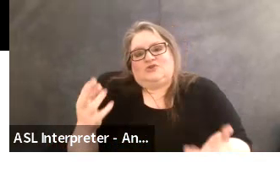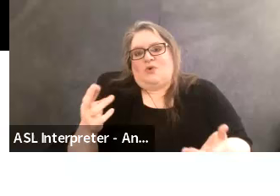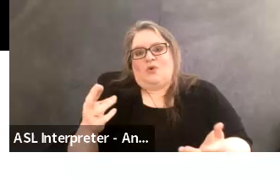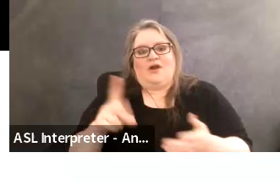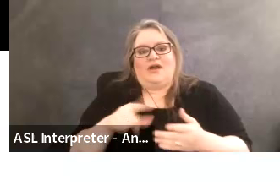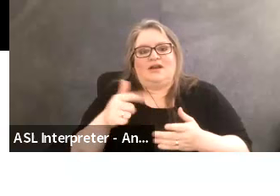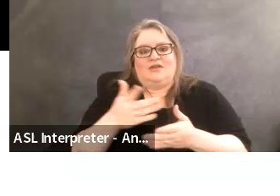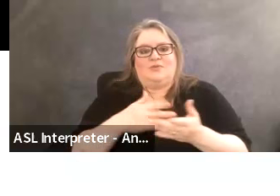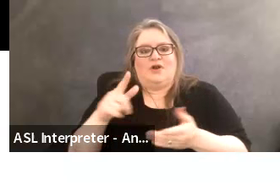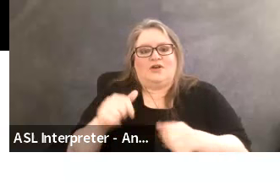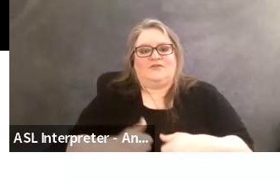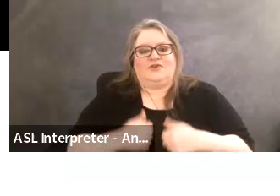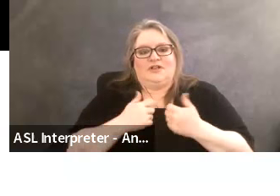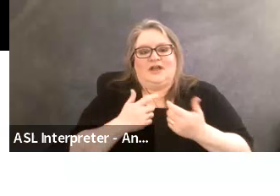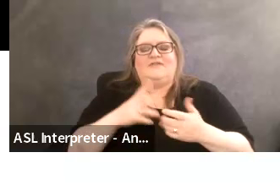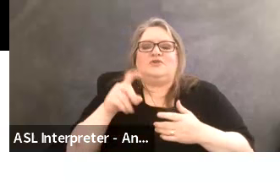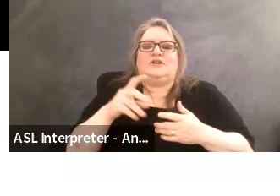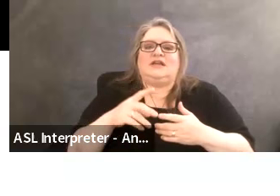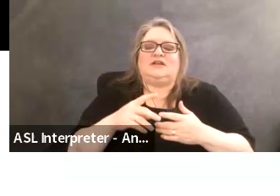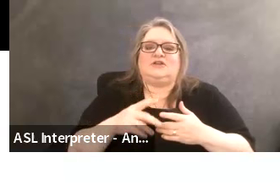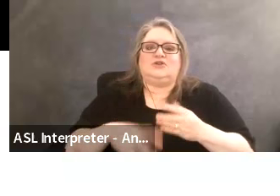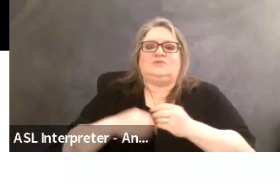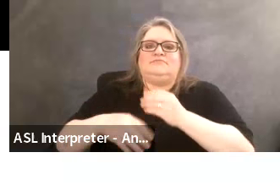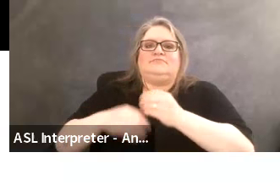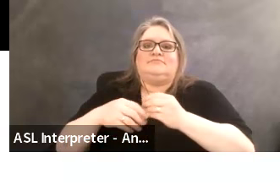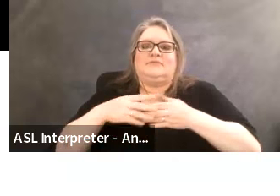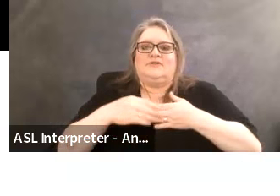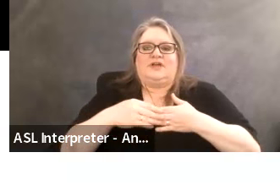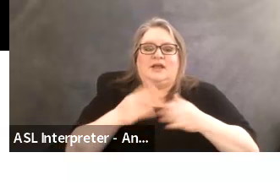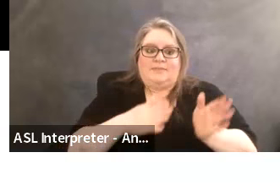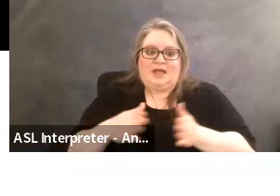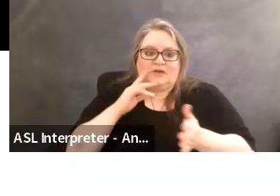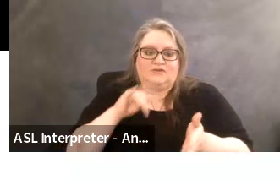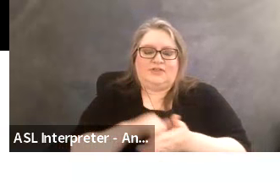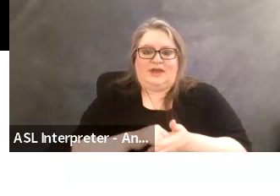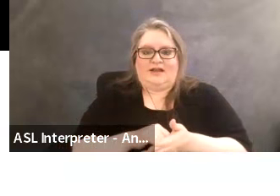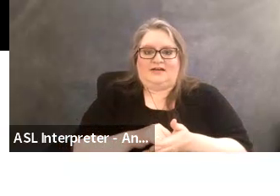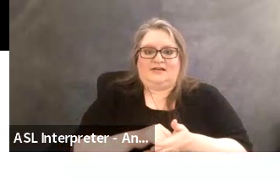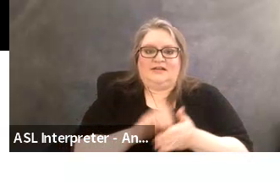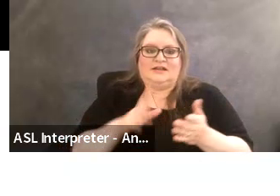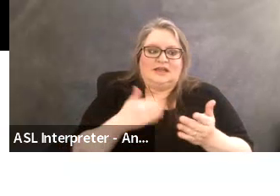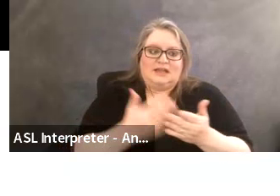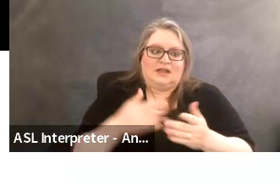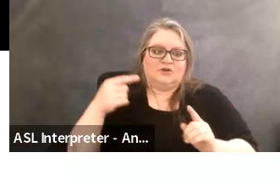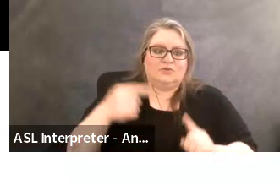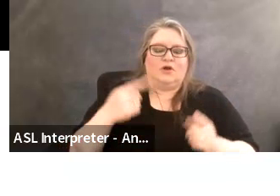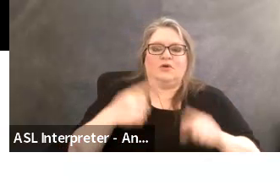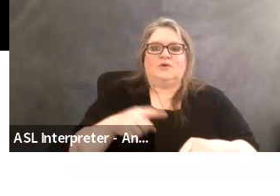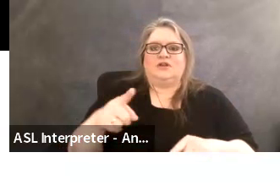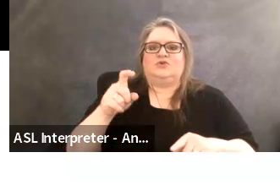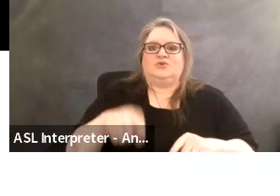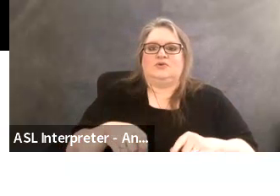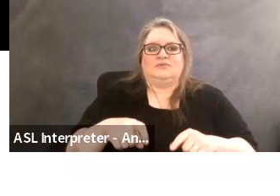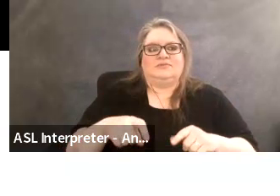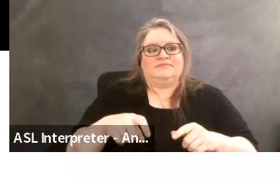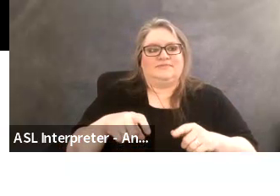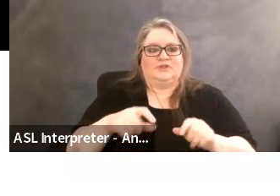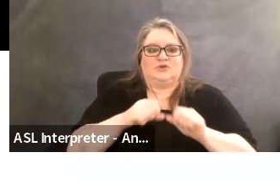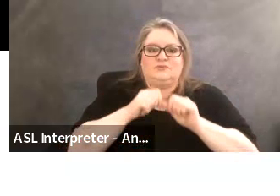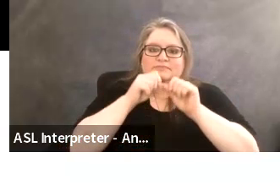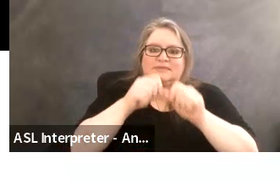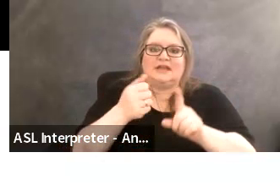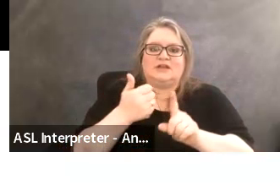You need to build your flexibility. You need to plan for that. You need to be able to get yourself to a point where you can sustain yourself, whether as a